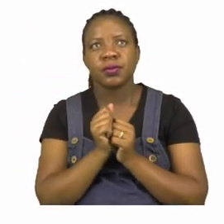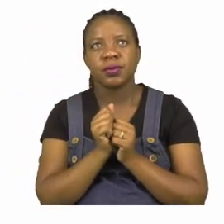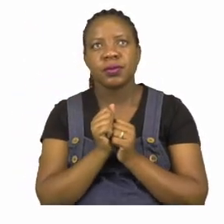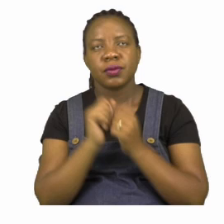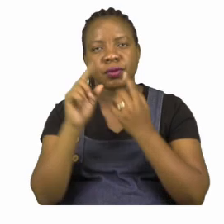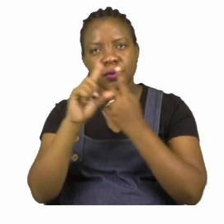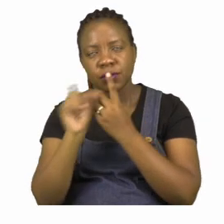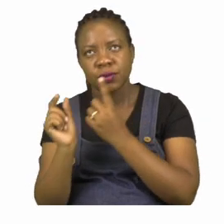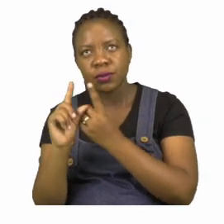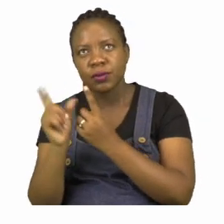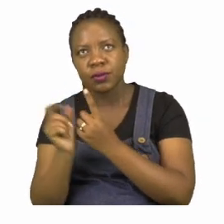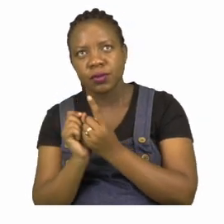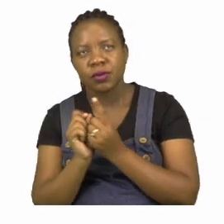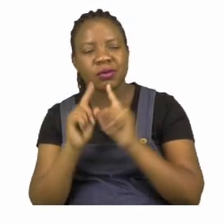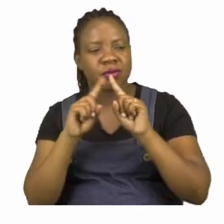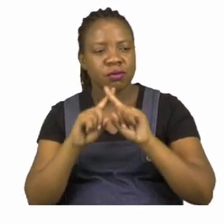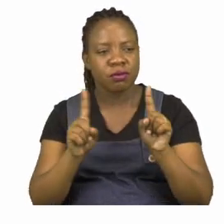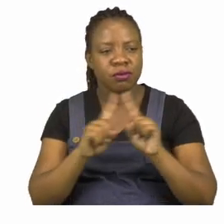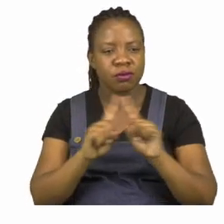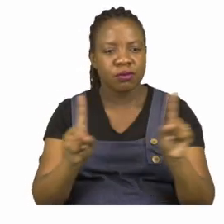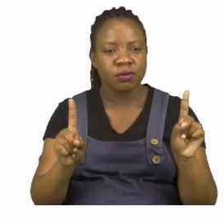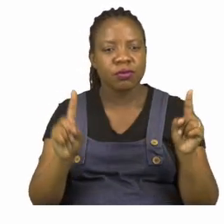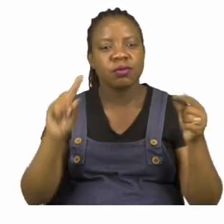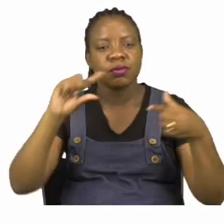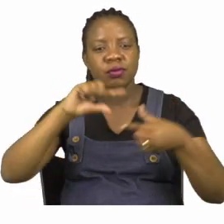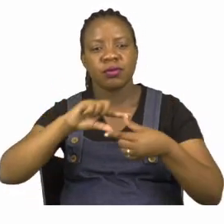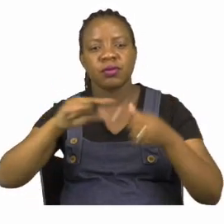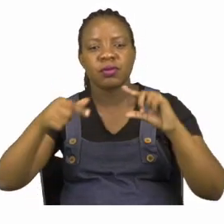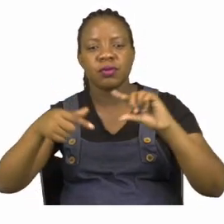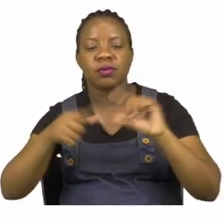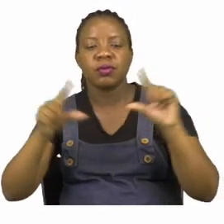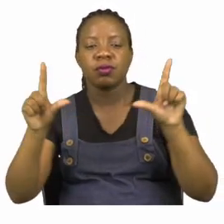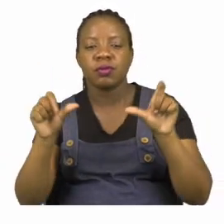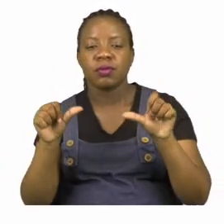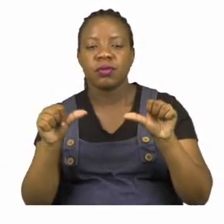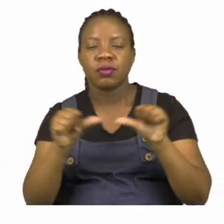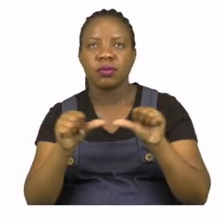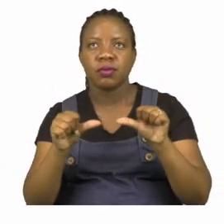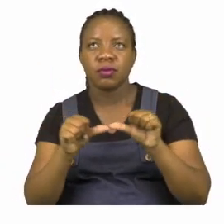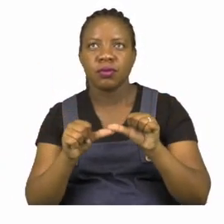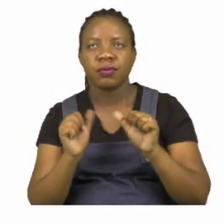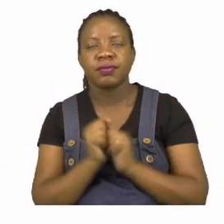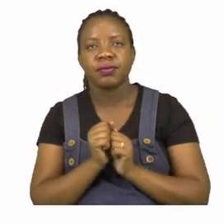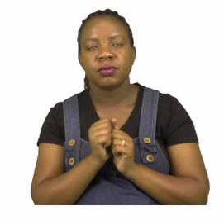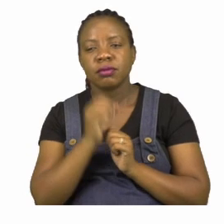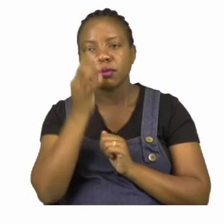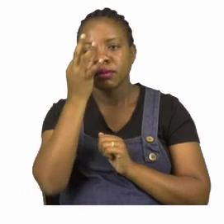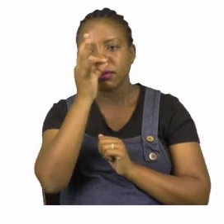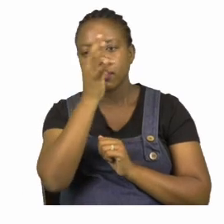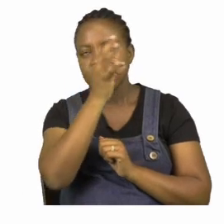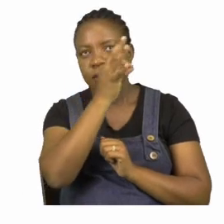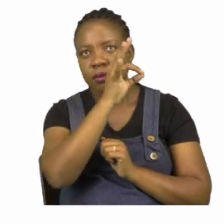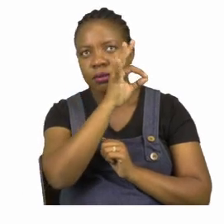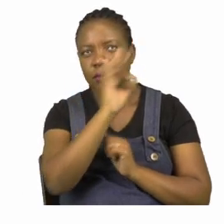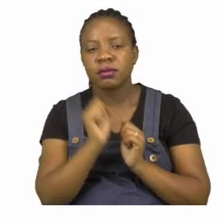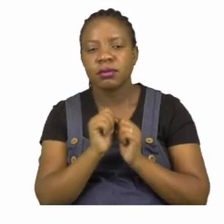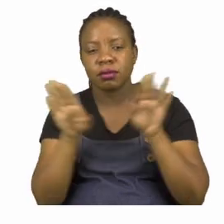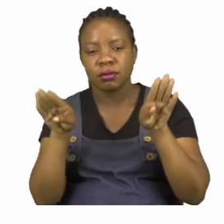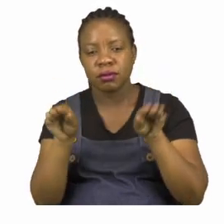in all shapes and sizes. Flowers make the